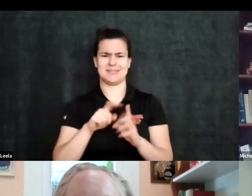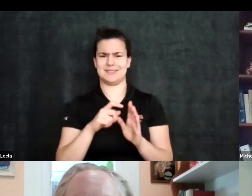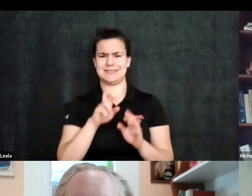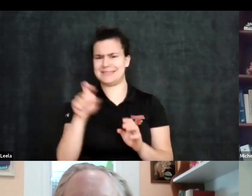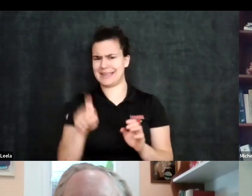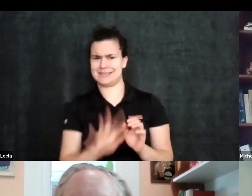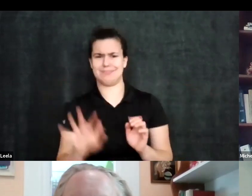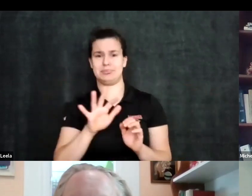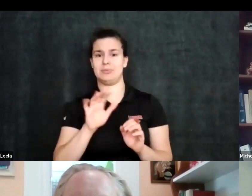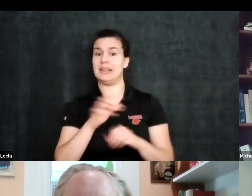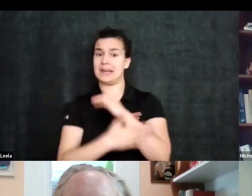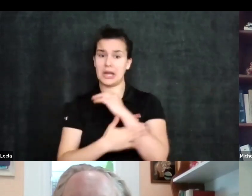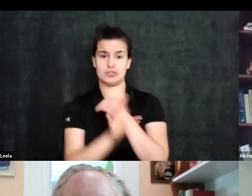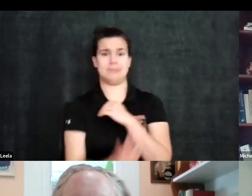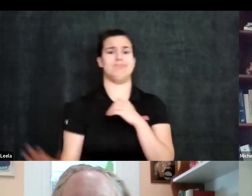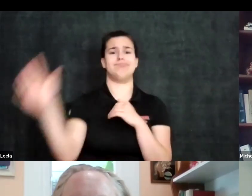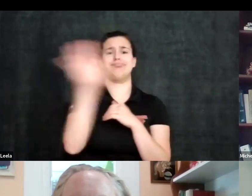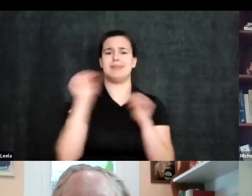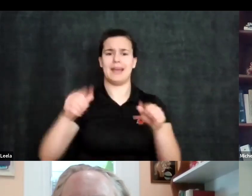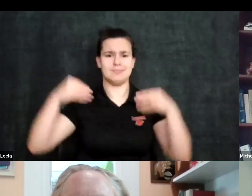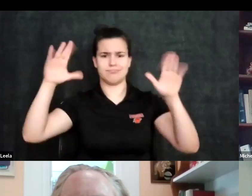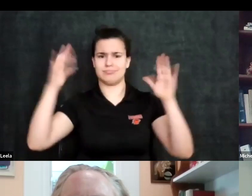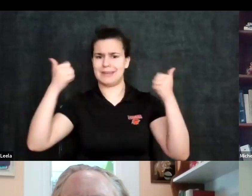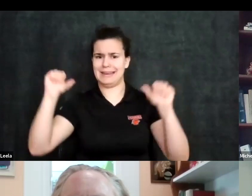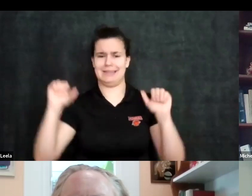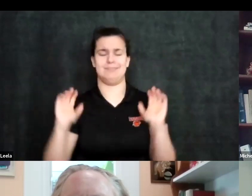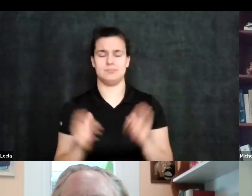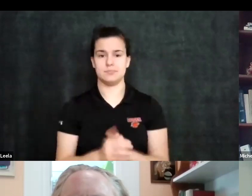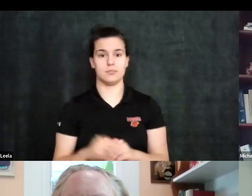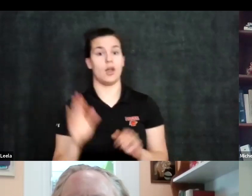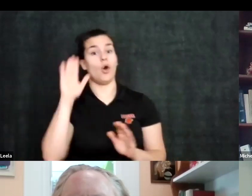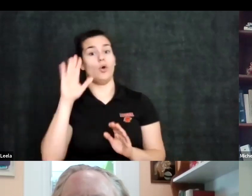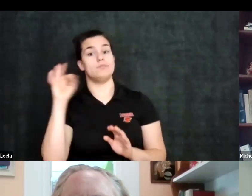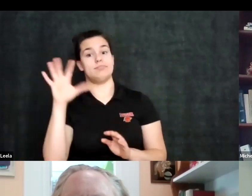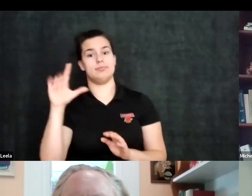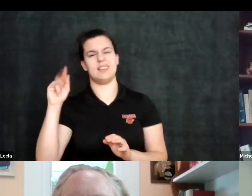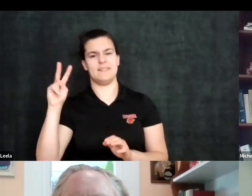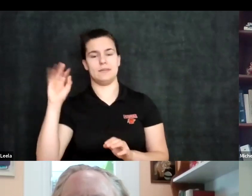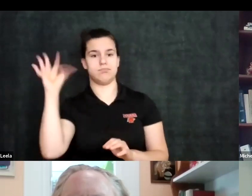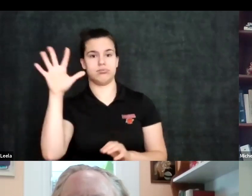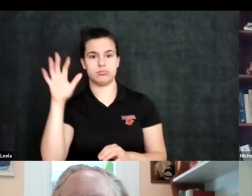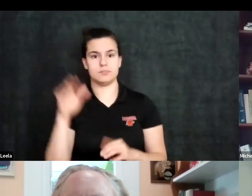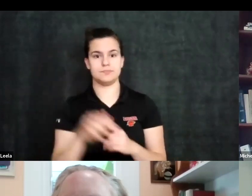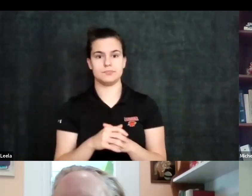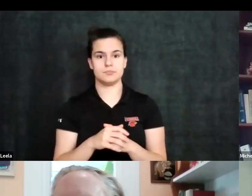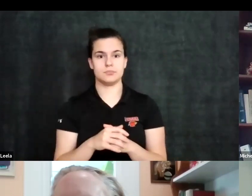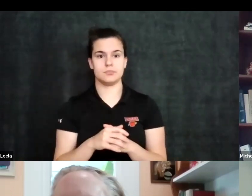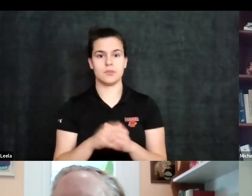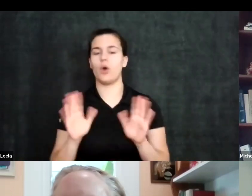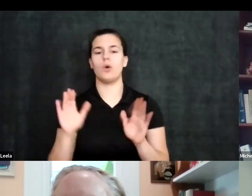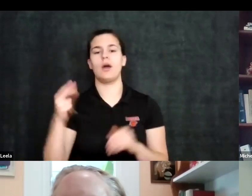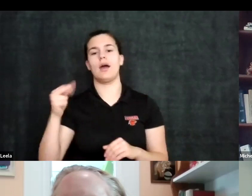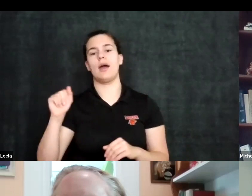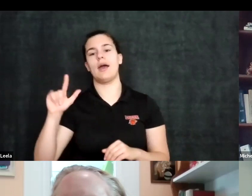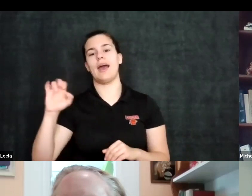for them to go to. And I'll just jump in since this is something I know a little bit about, but just for our viewers who may not know